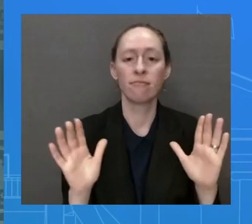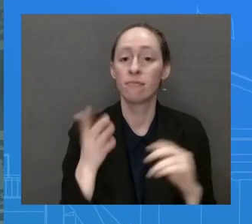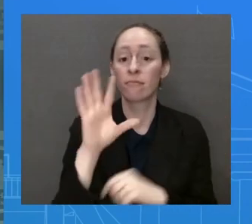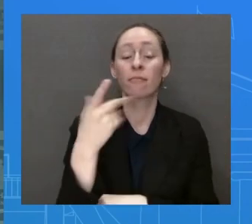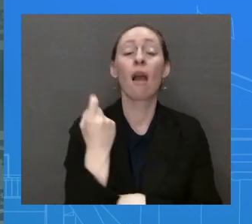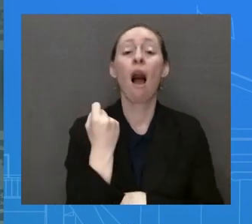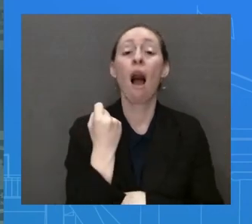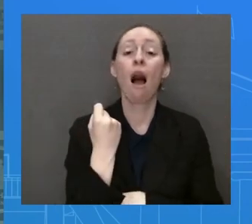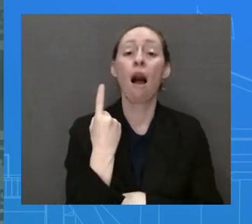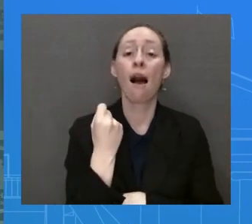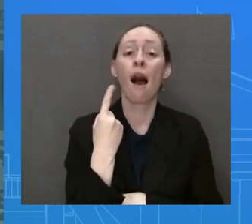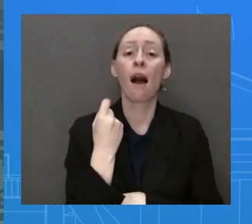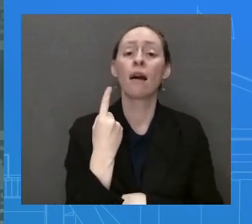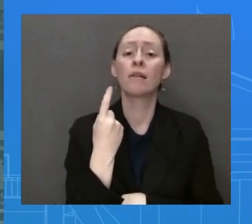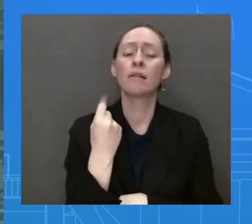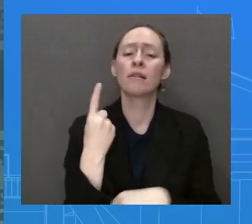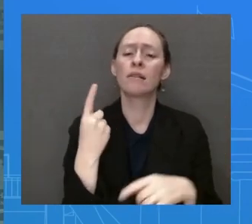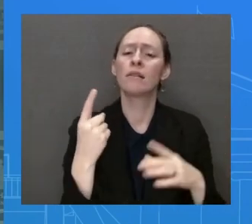of Legislative Affairs,